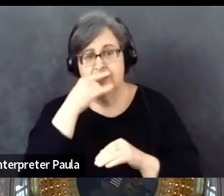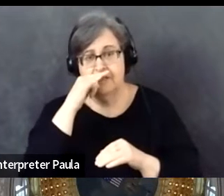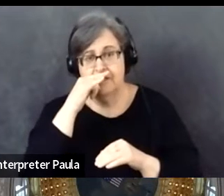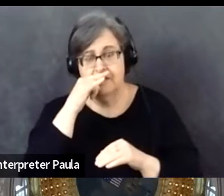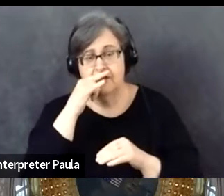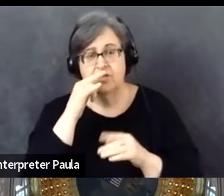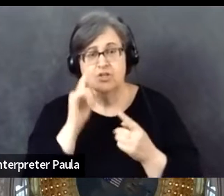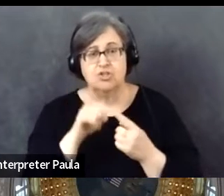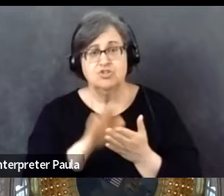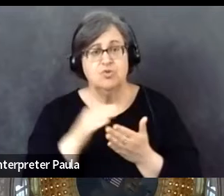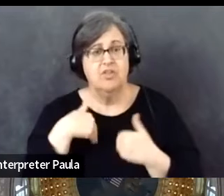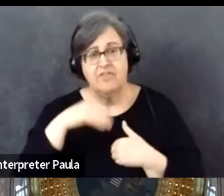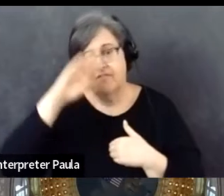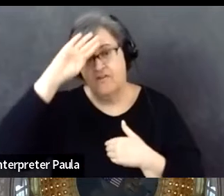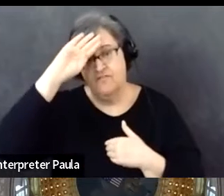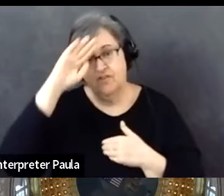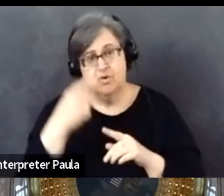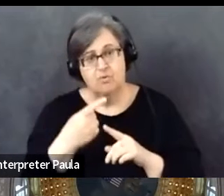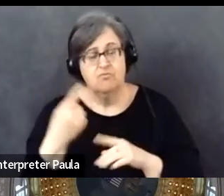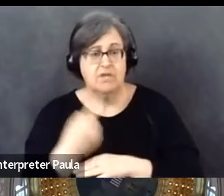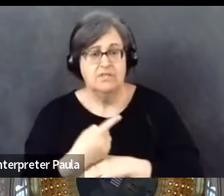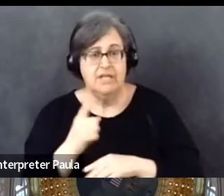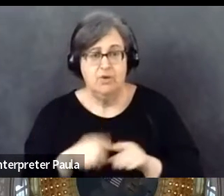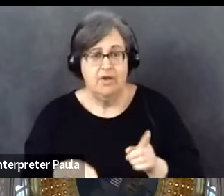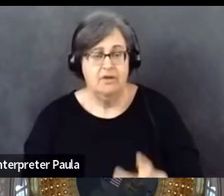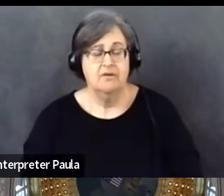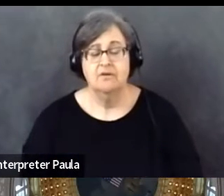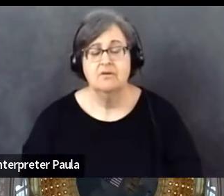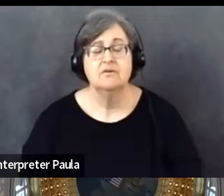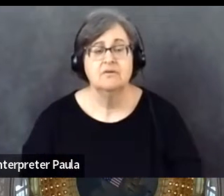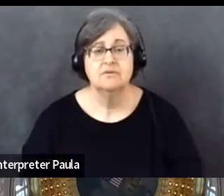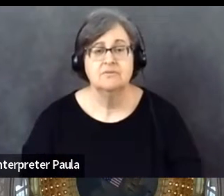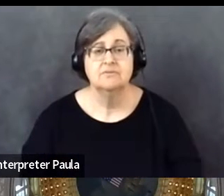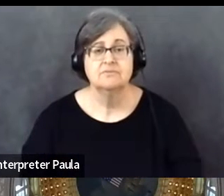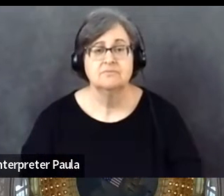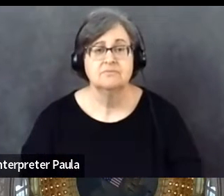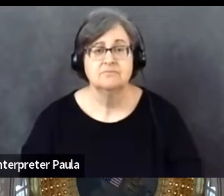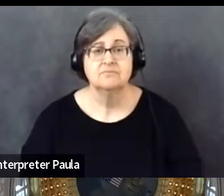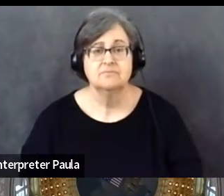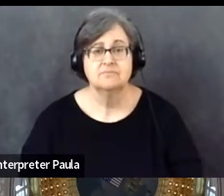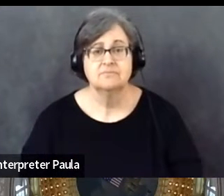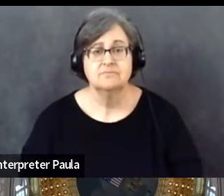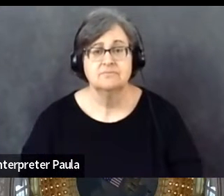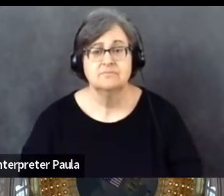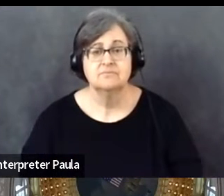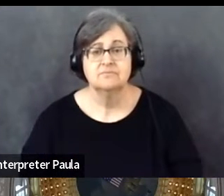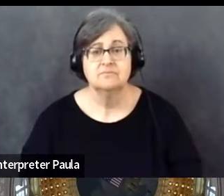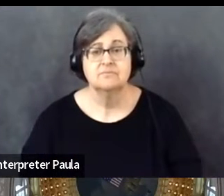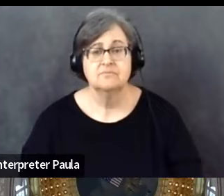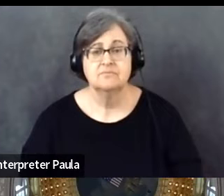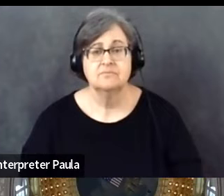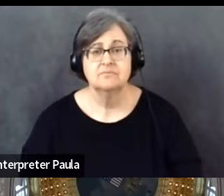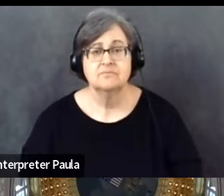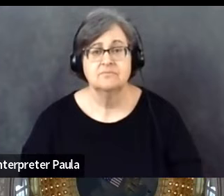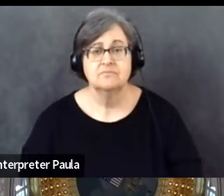a fever for a day. So, I think that is,